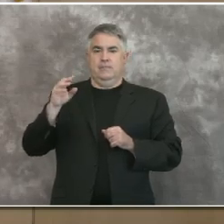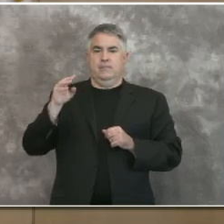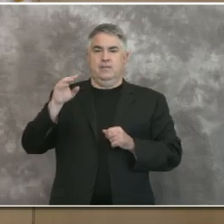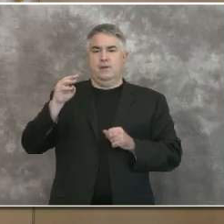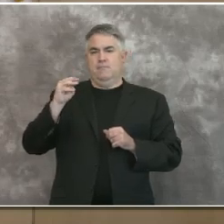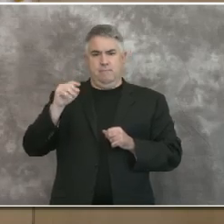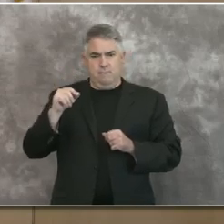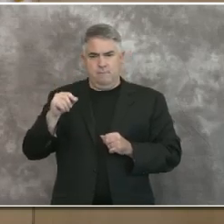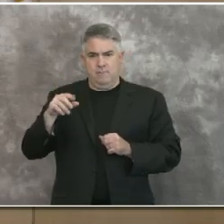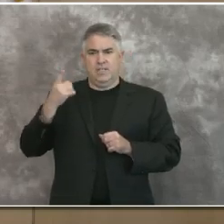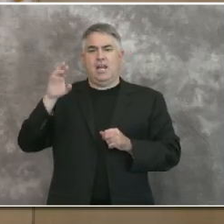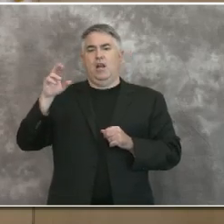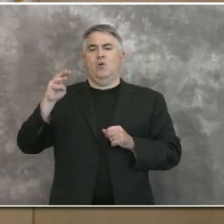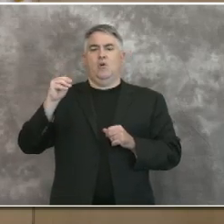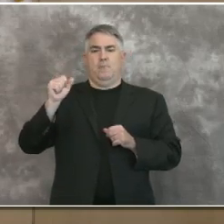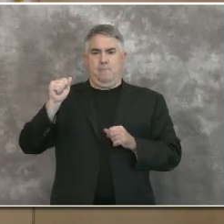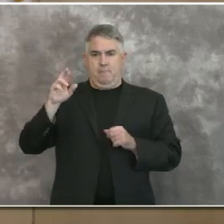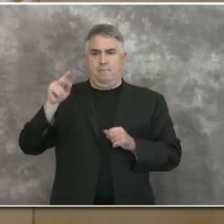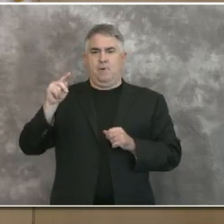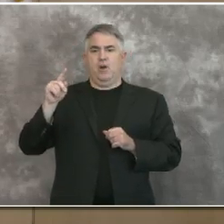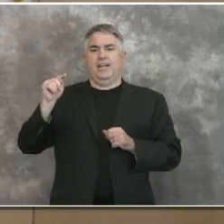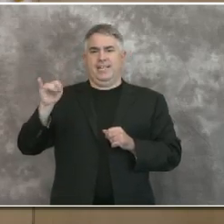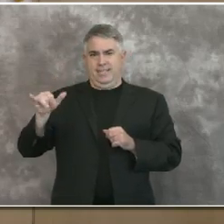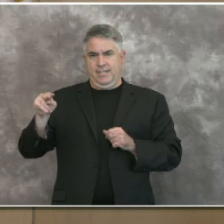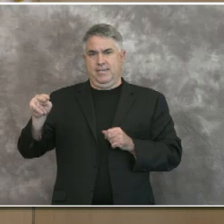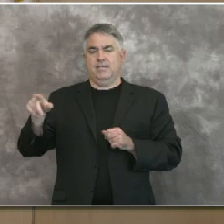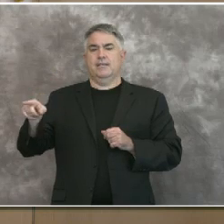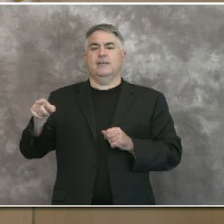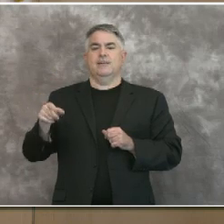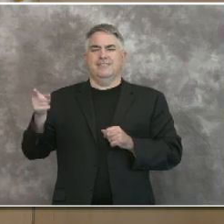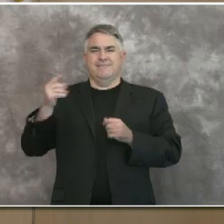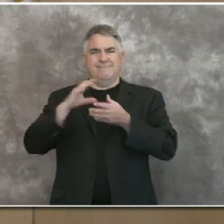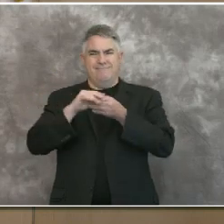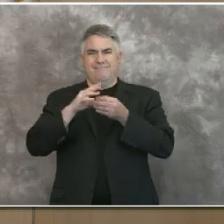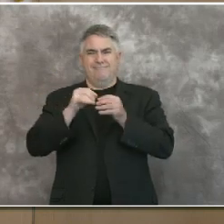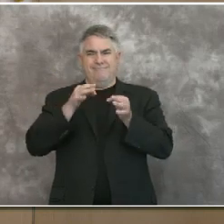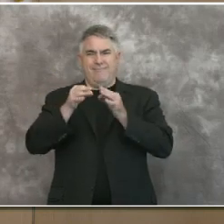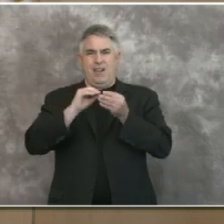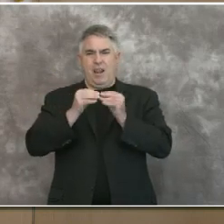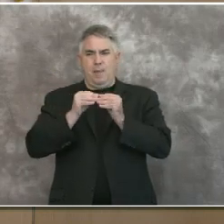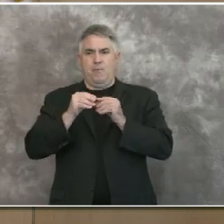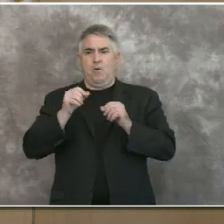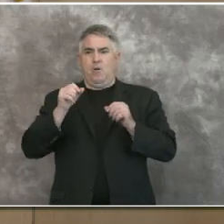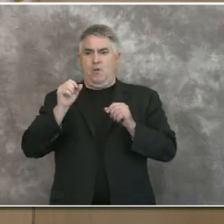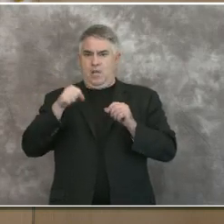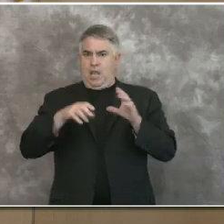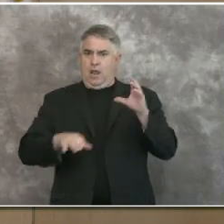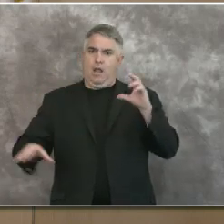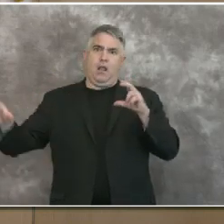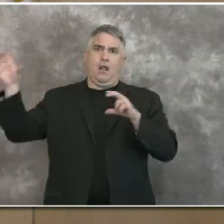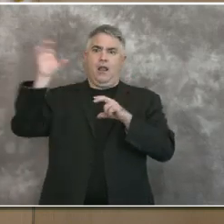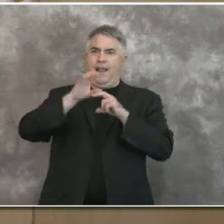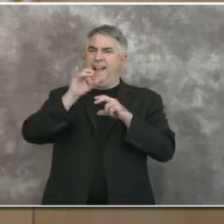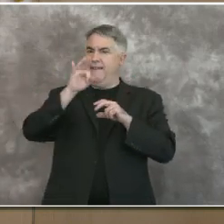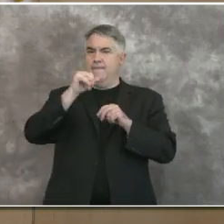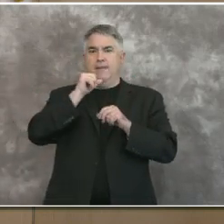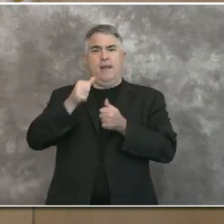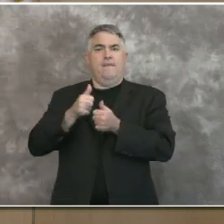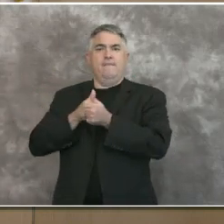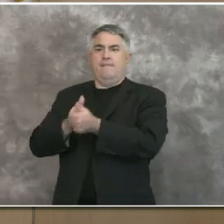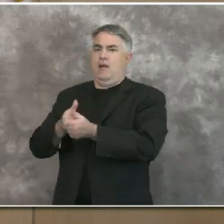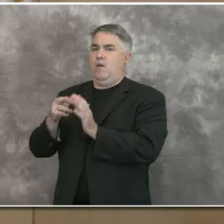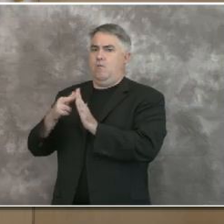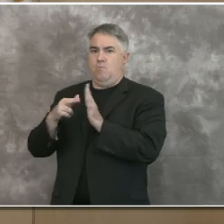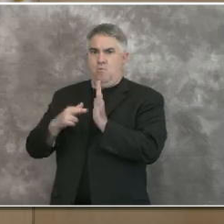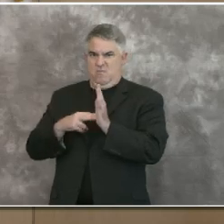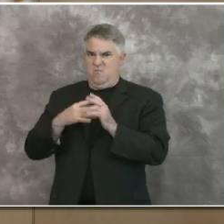many deaths we would have had we not implemented any non-pharmaceutical interventions or